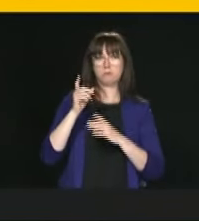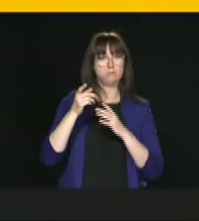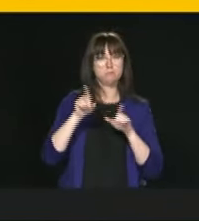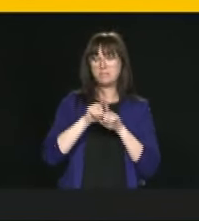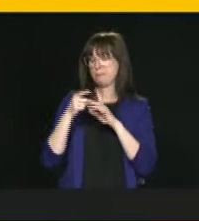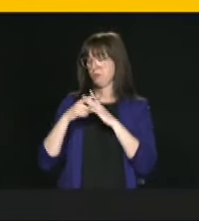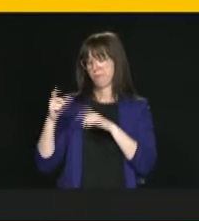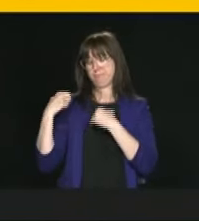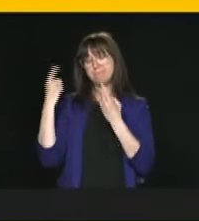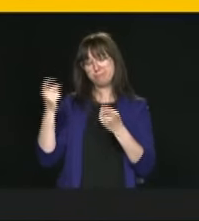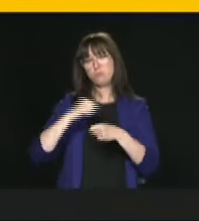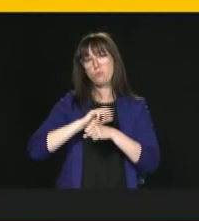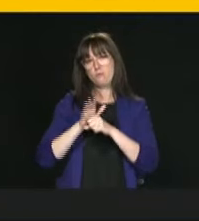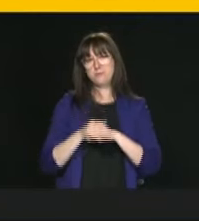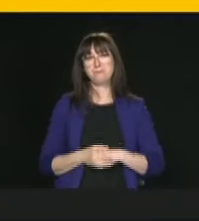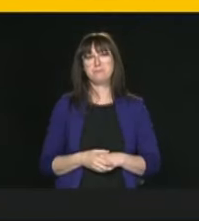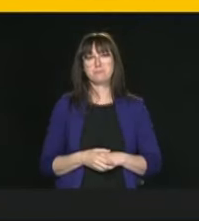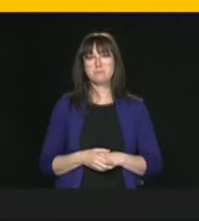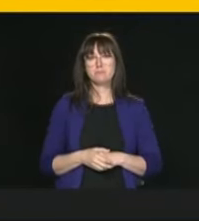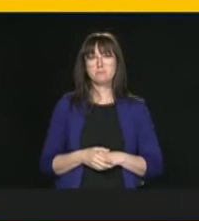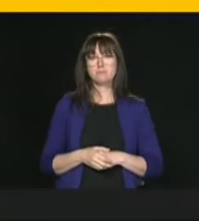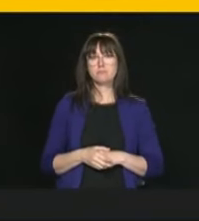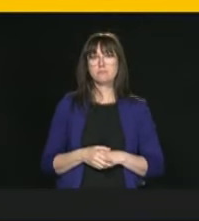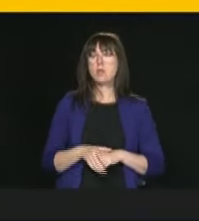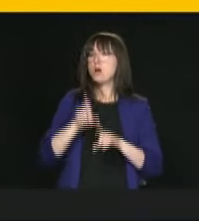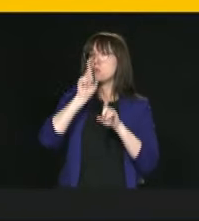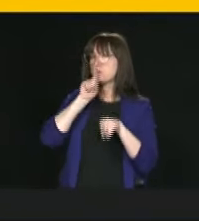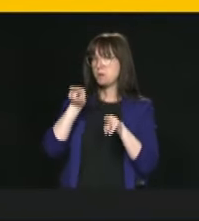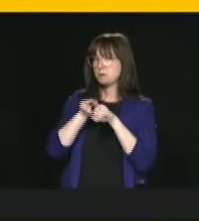crisis. Okay.